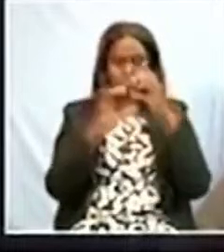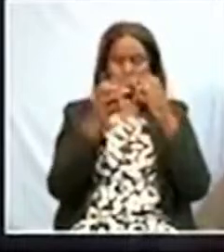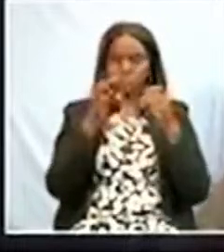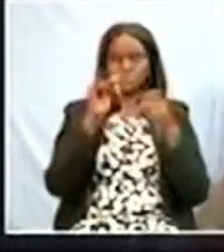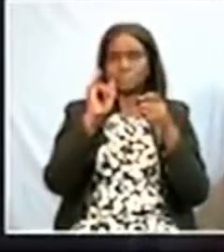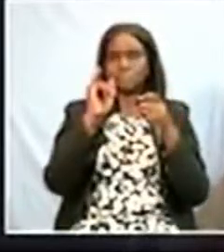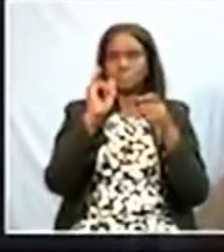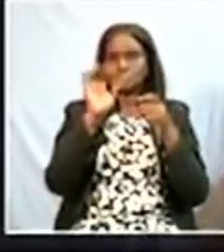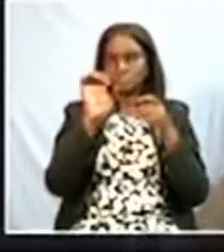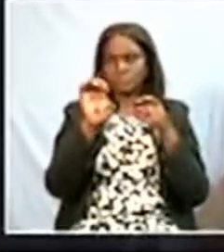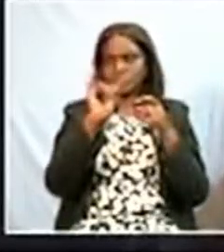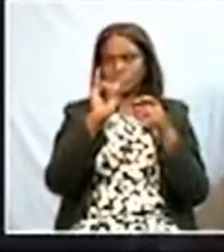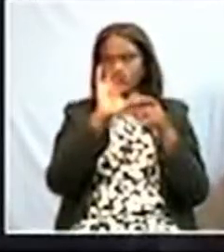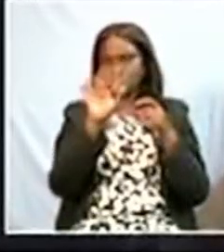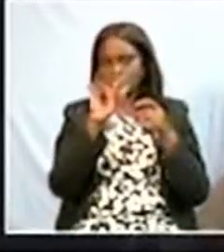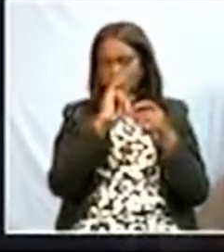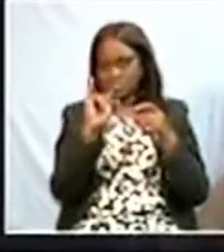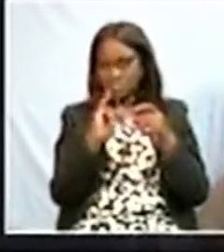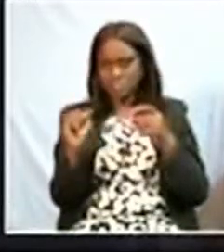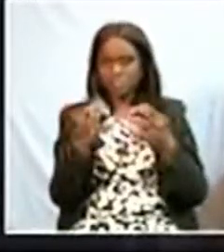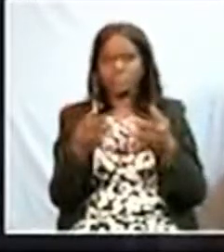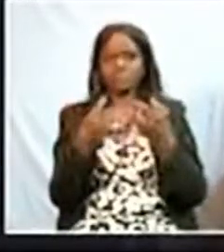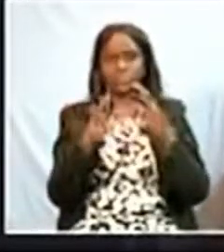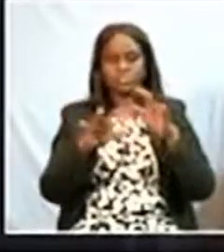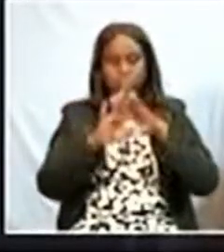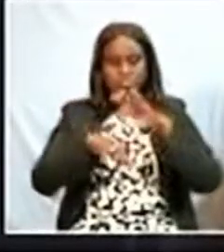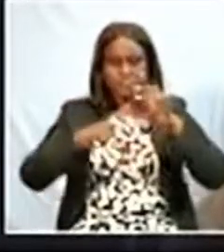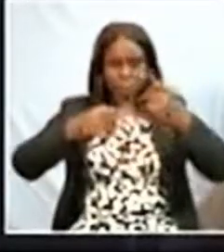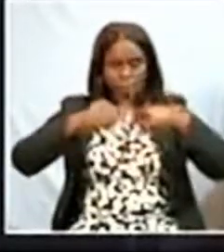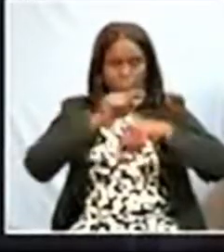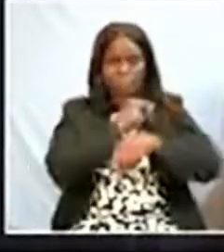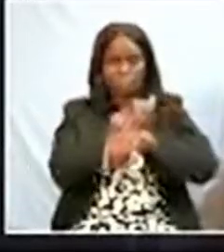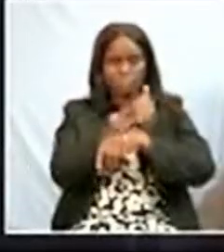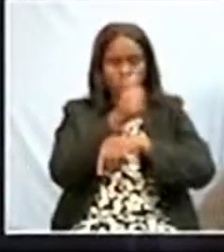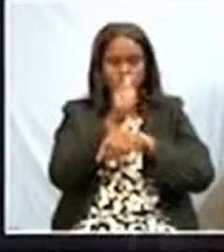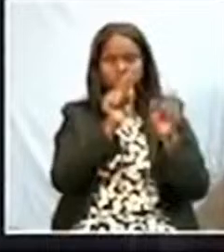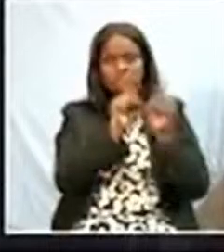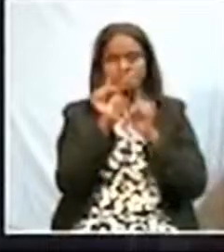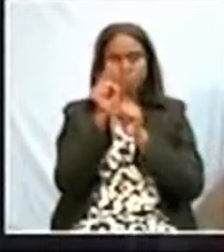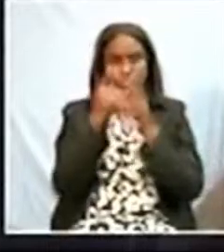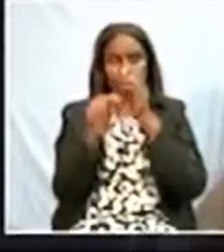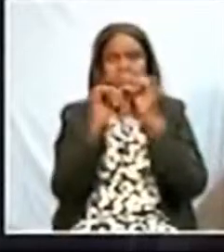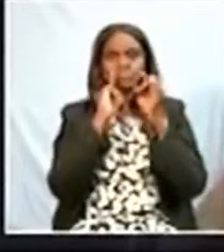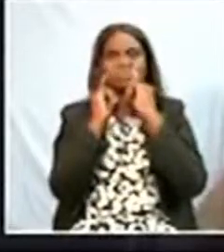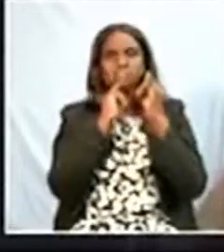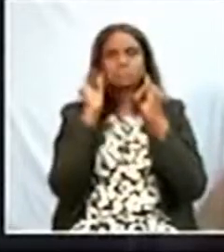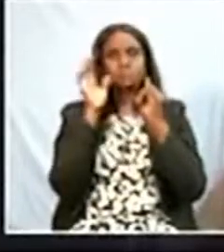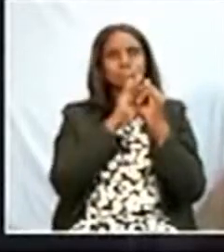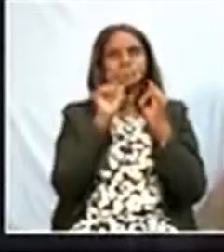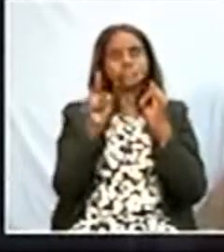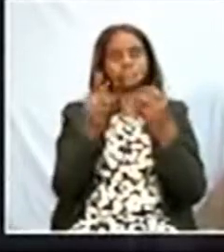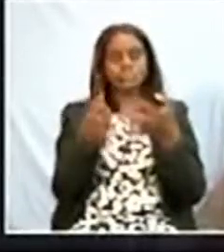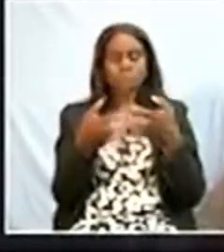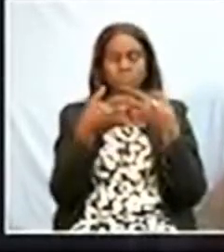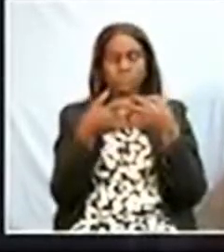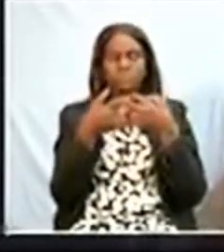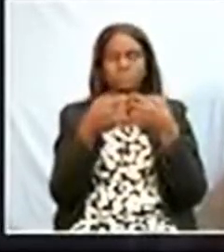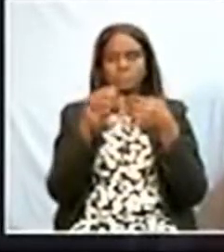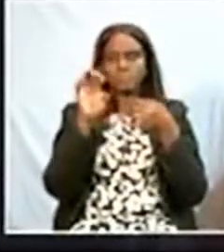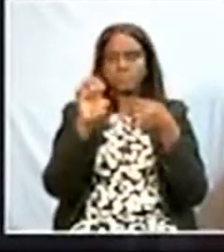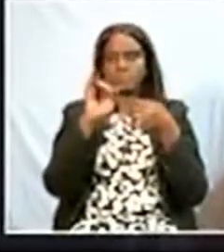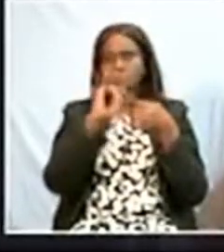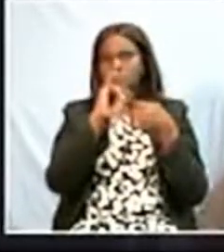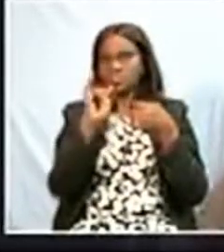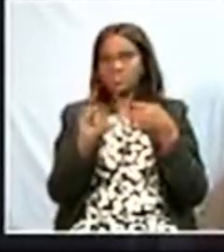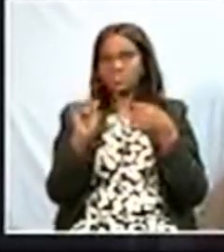EIZ. The engineer under the local authority was also interviewed by the Engineering Institution of